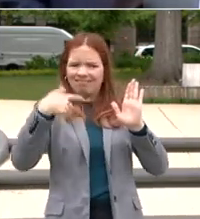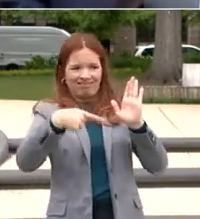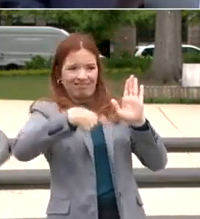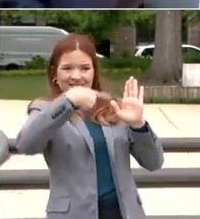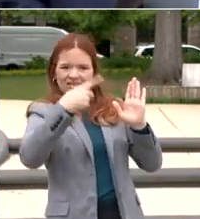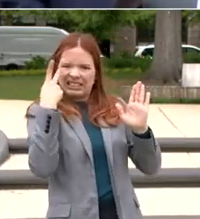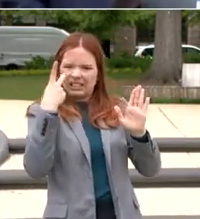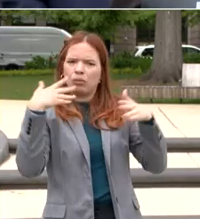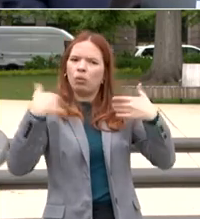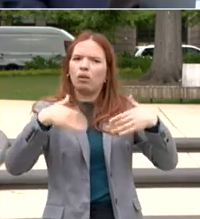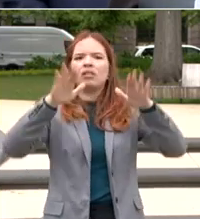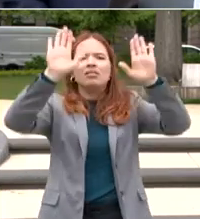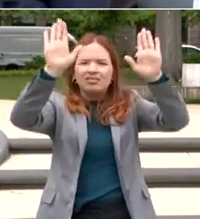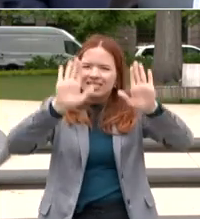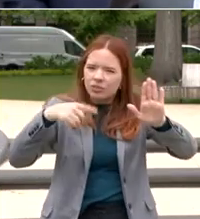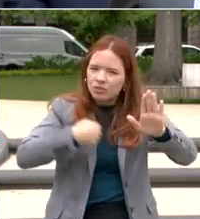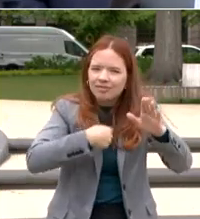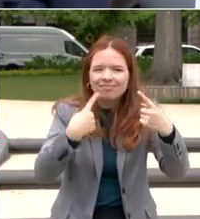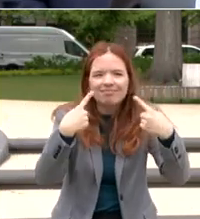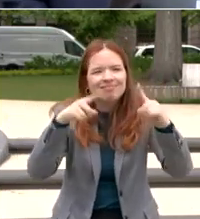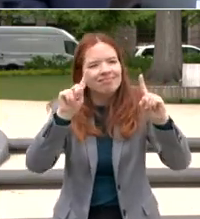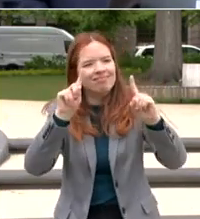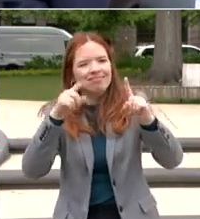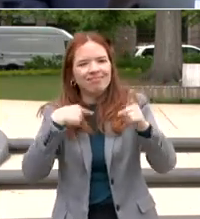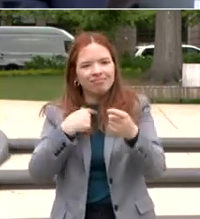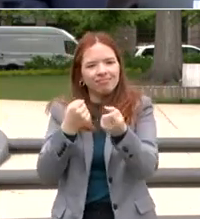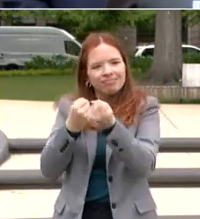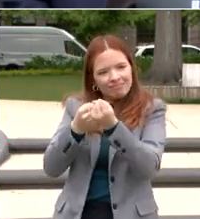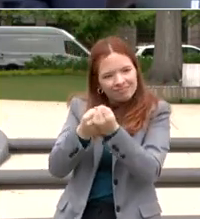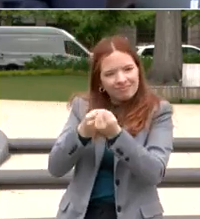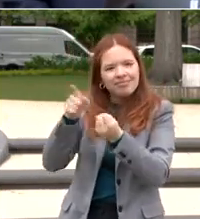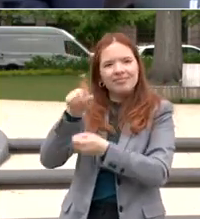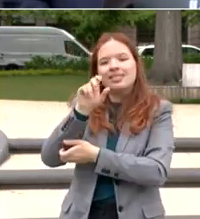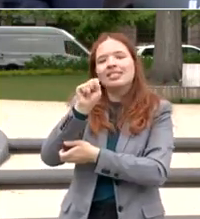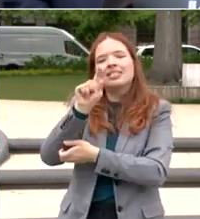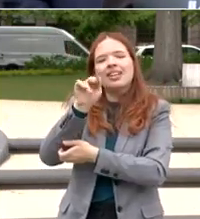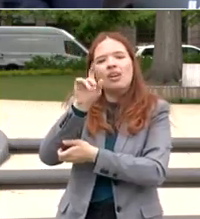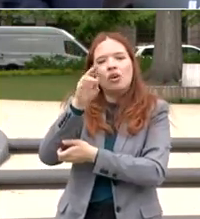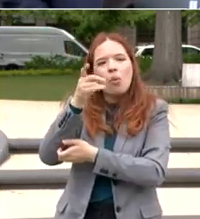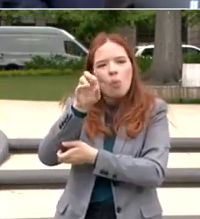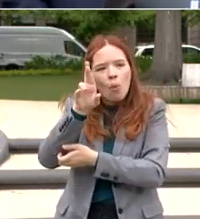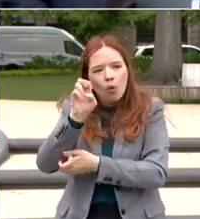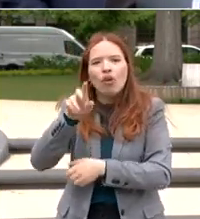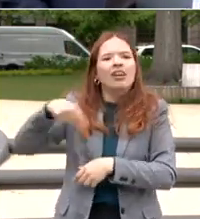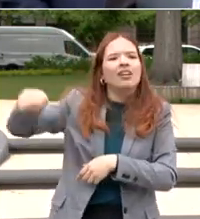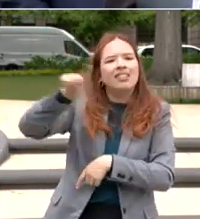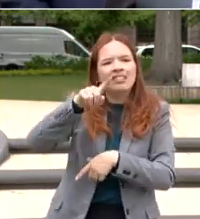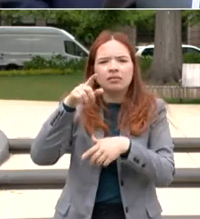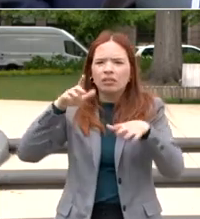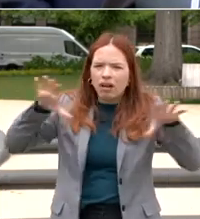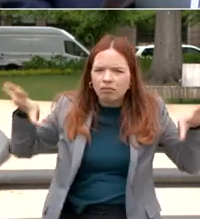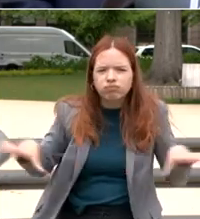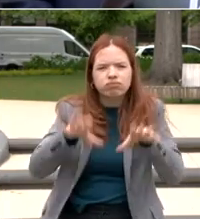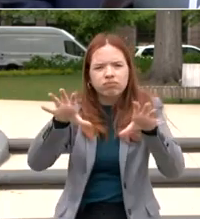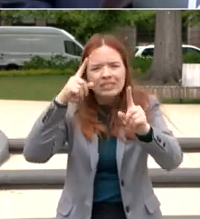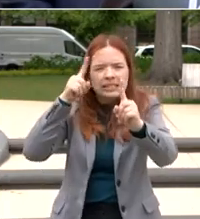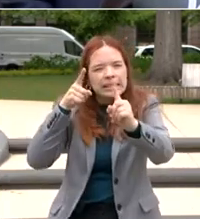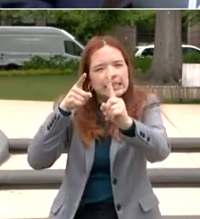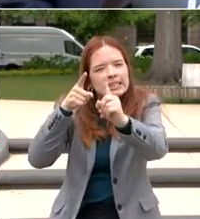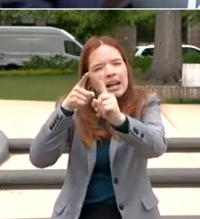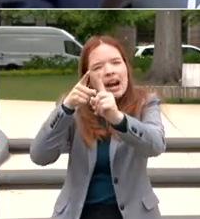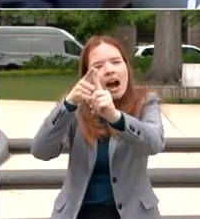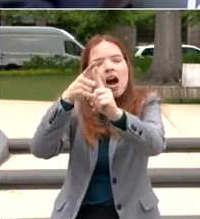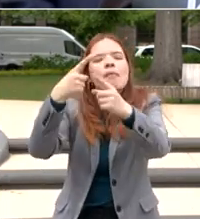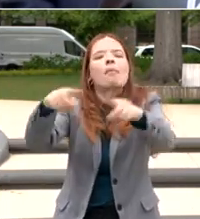when we, as stakeholders and government, come together and work towards a common goal. It also demonstrates the importance